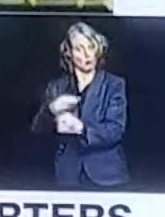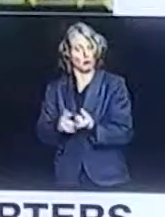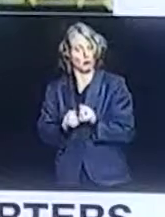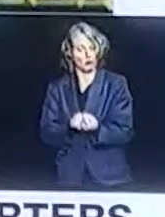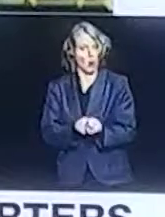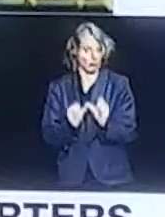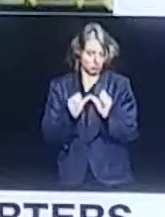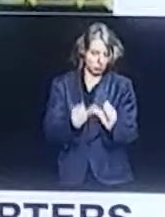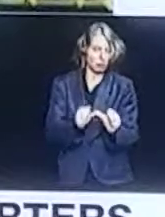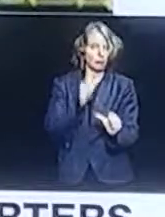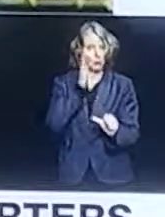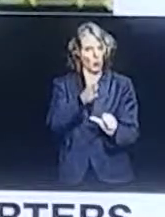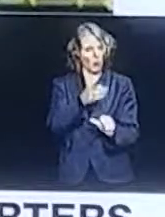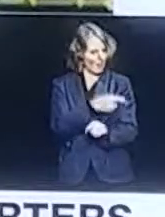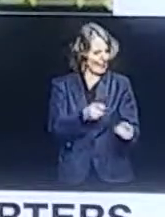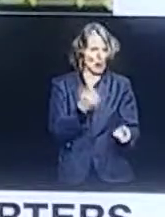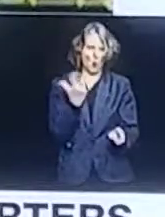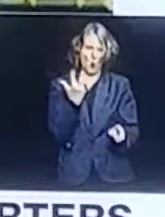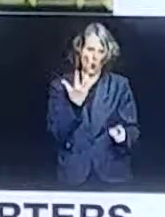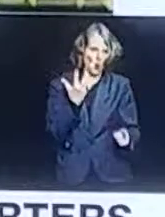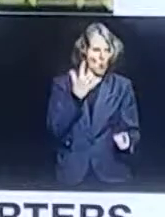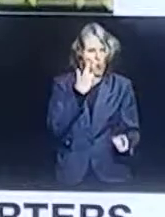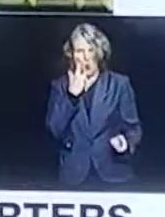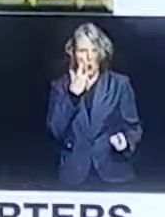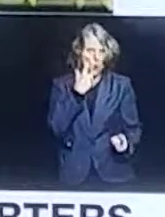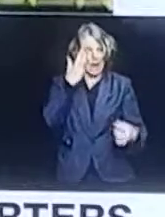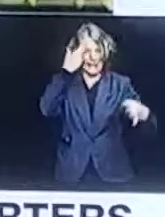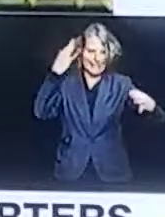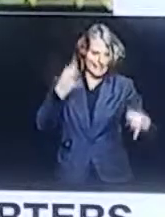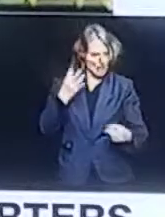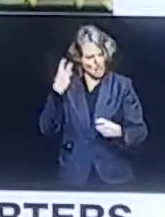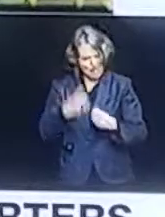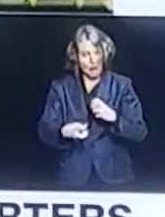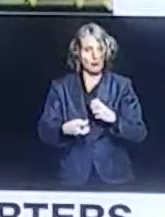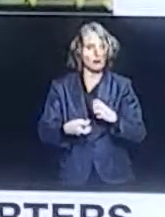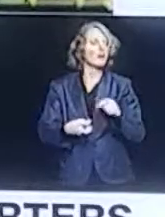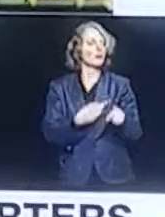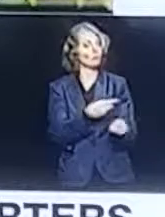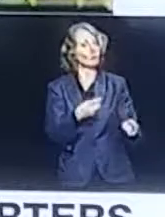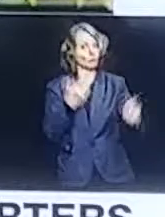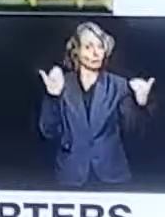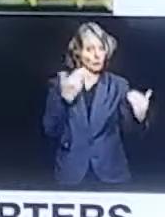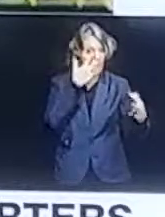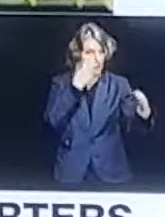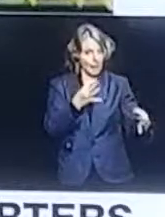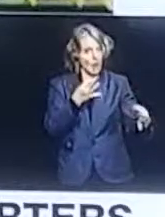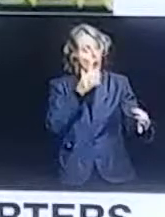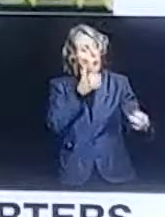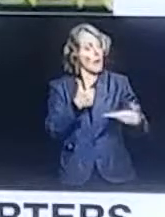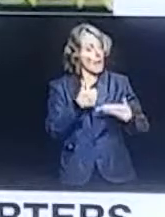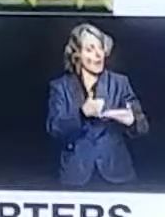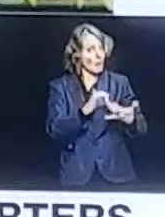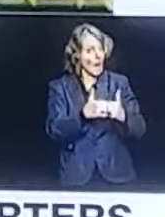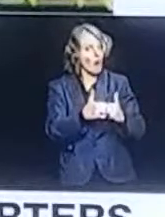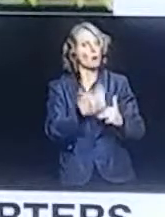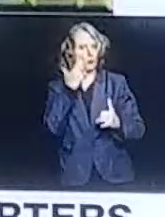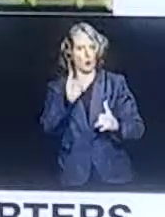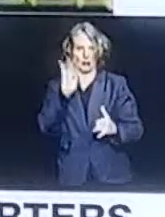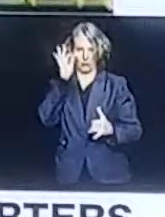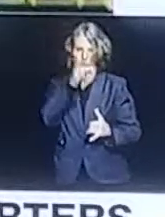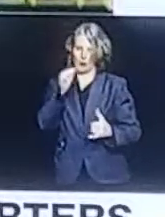provinces and make those incredibly difficult decisions around restrictions slightly easier by ensuring that everyone knows we have their